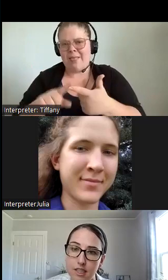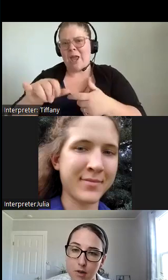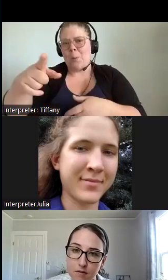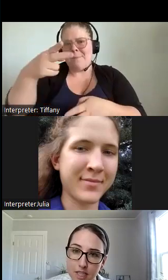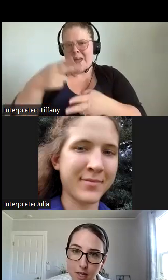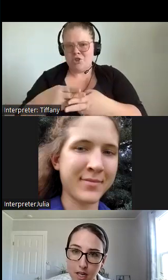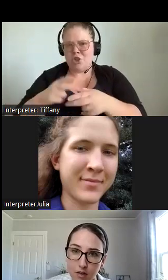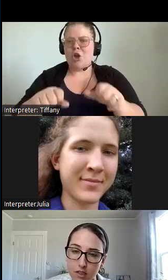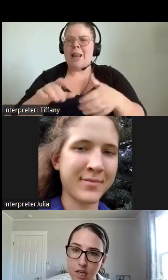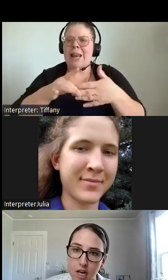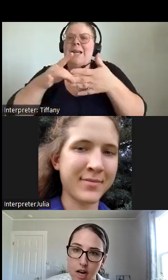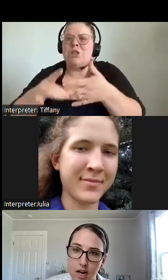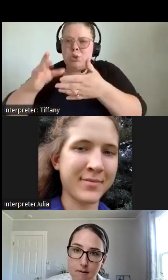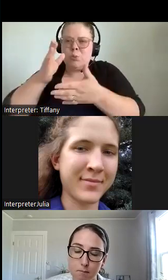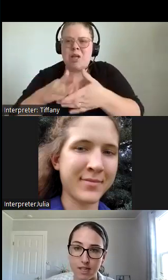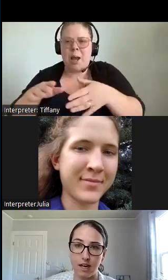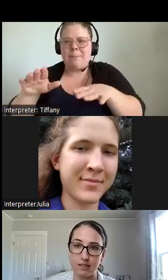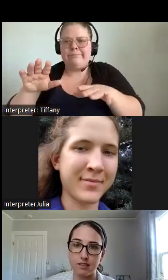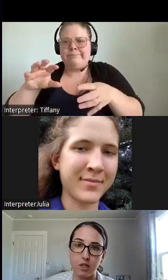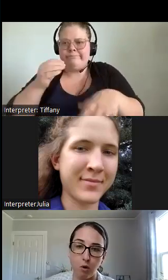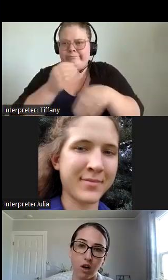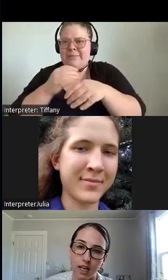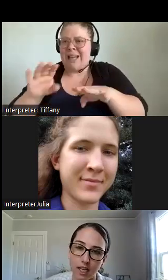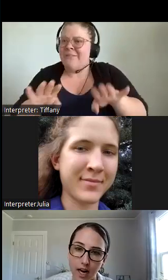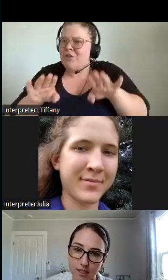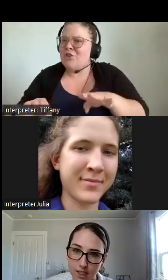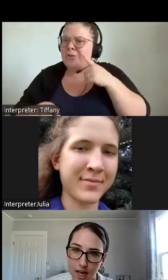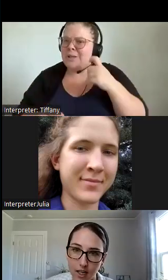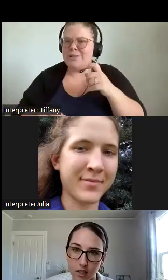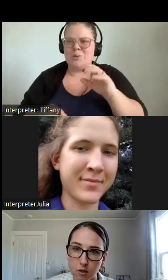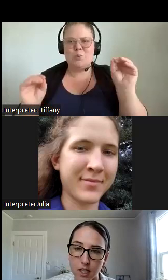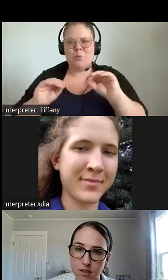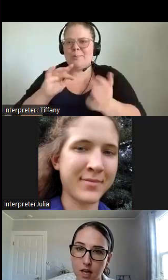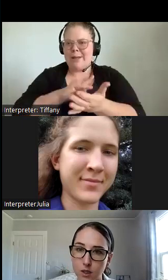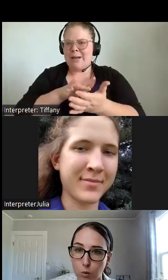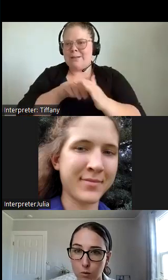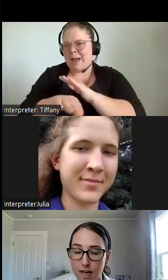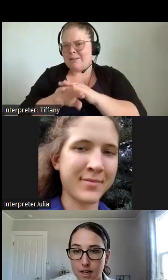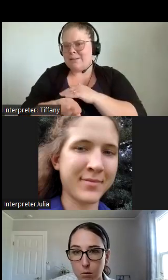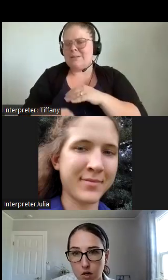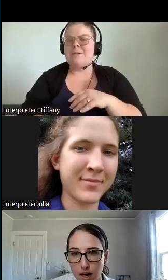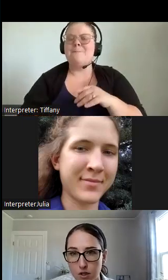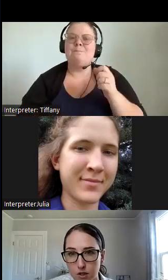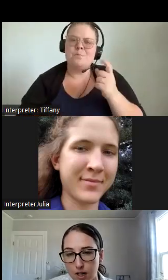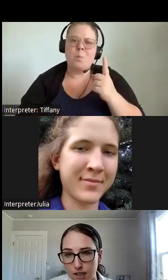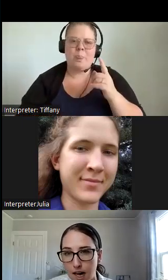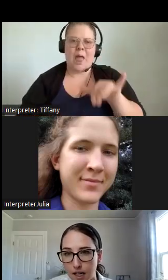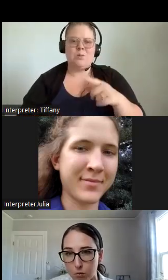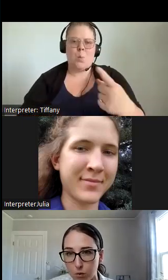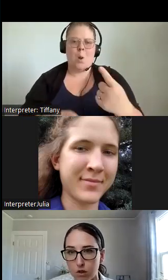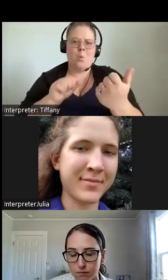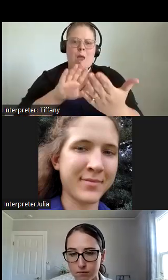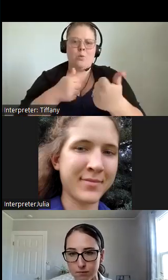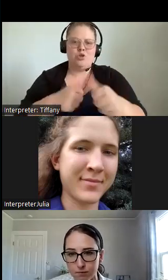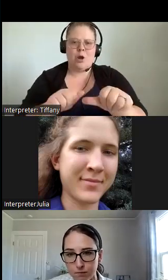result in some of these behaviors because you aren't getting access to that care that you need. So that's one way that we're trying to address that